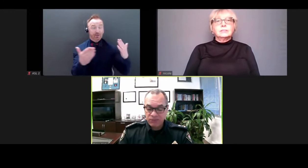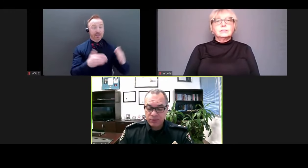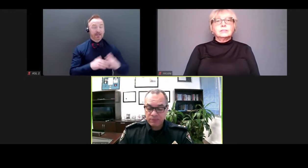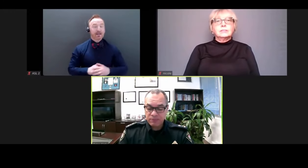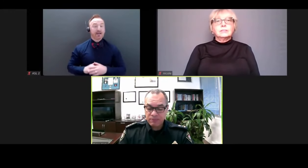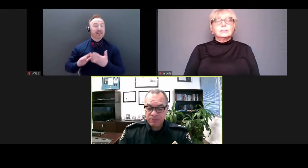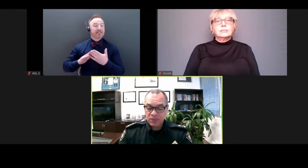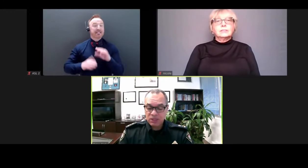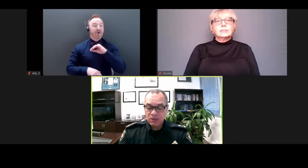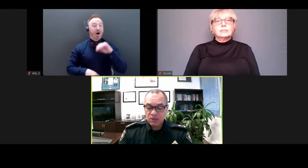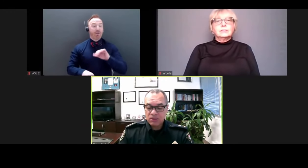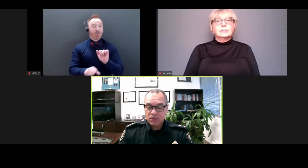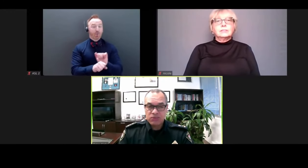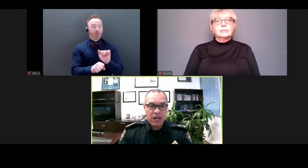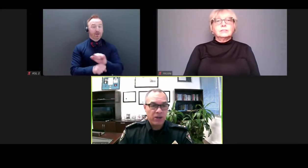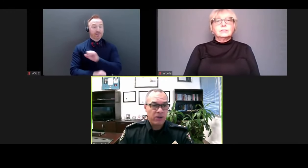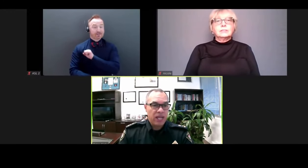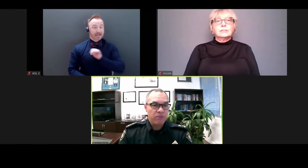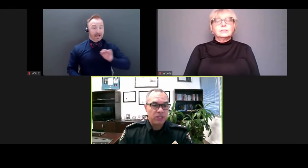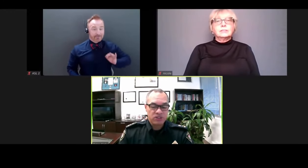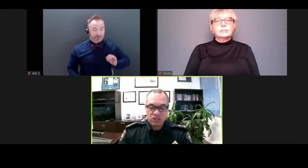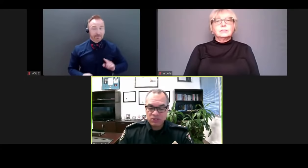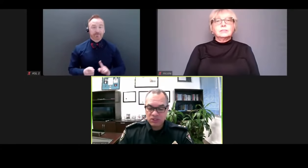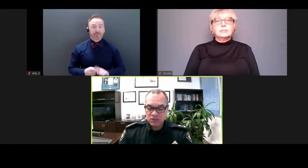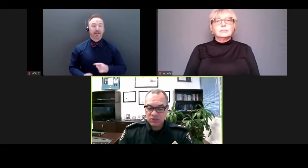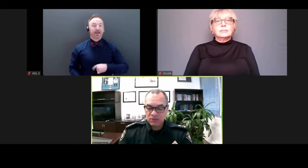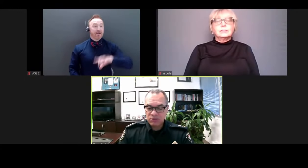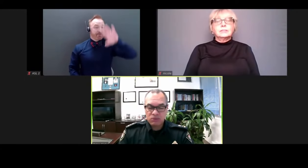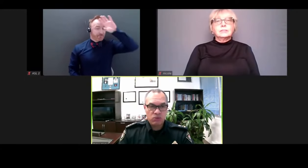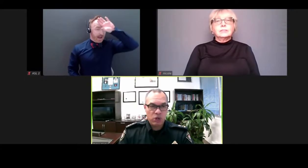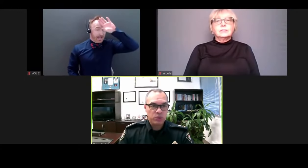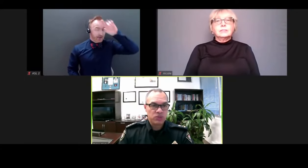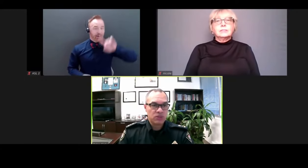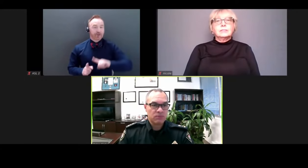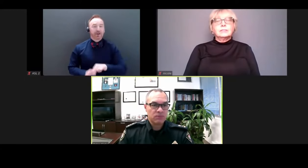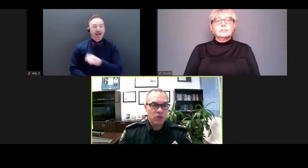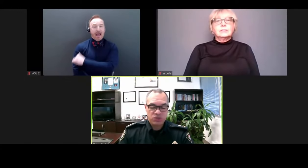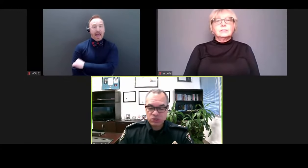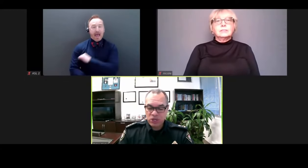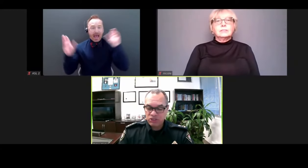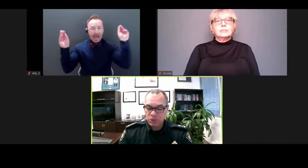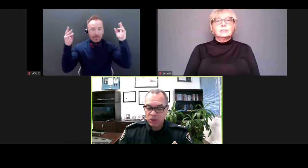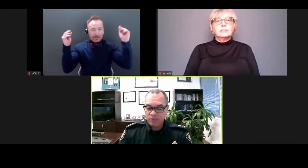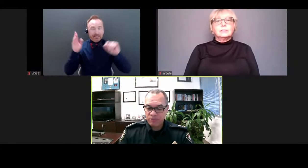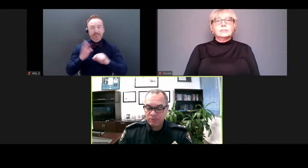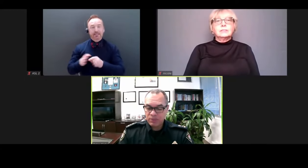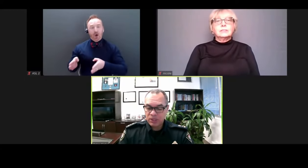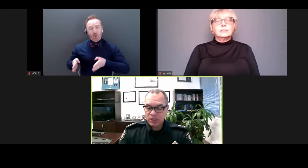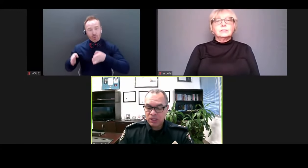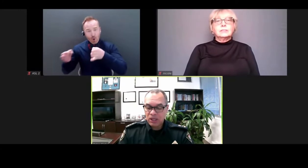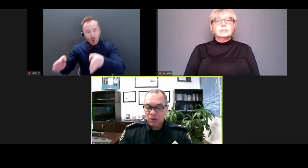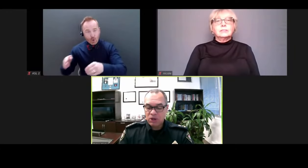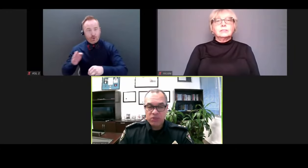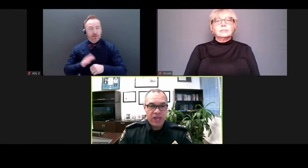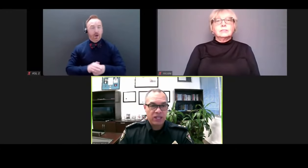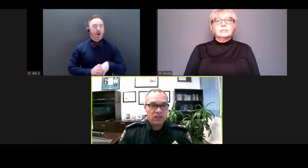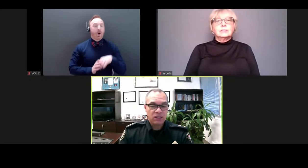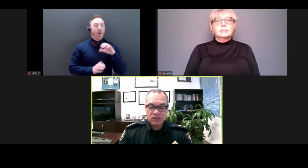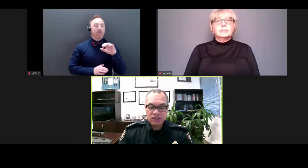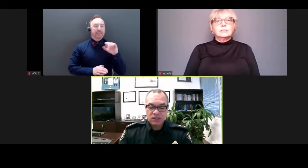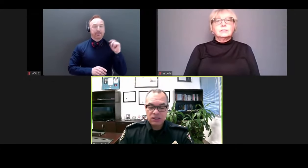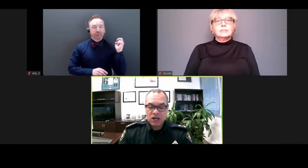staff, fire, ambulance services, roads, OC Transpo. I want to